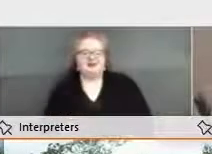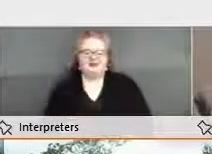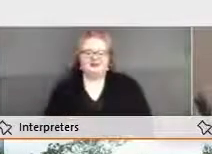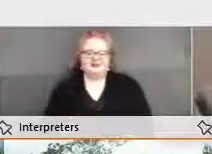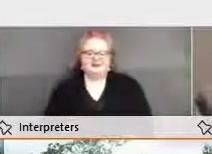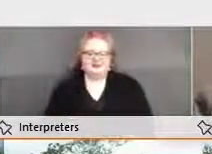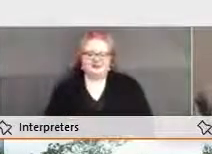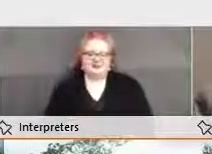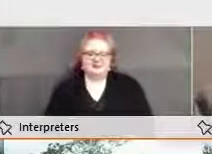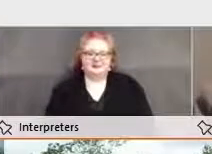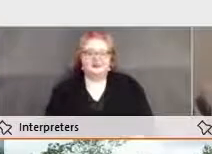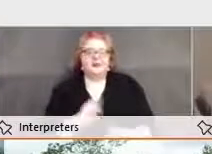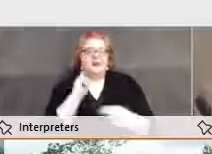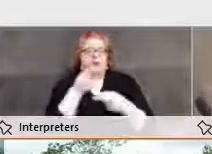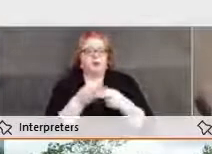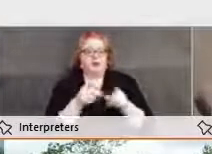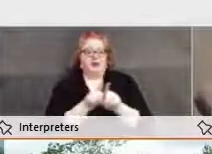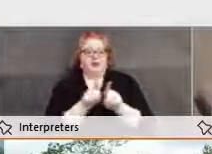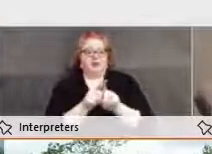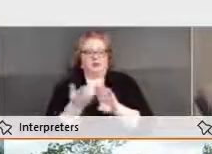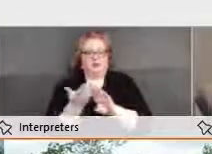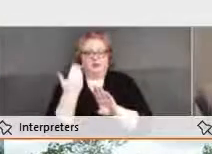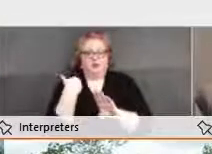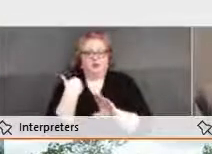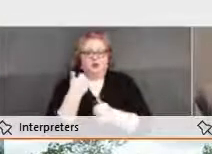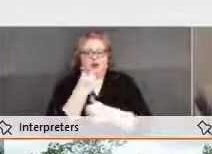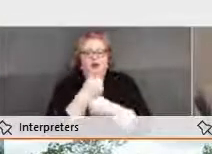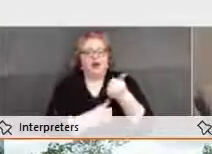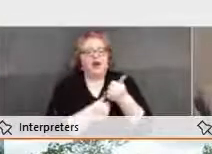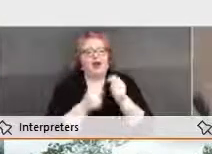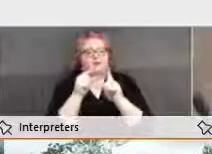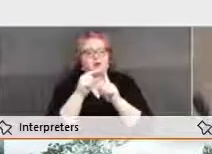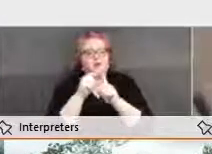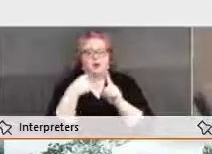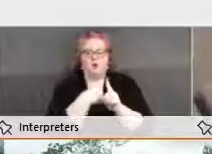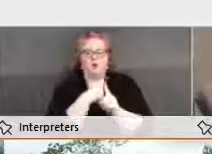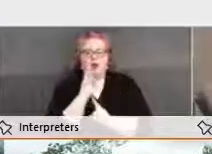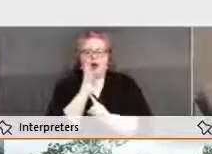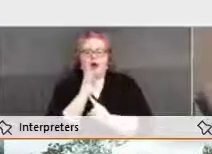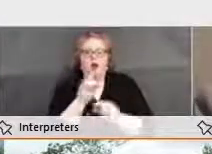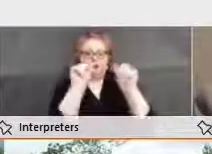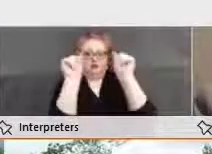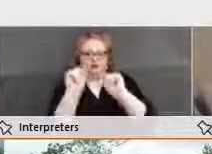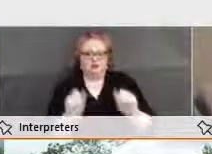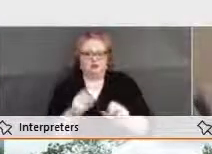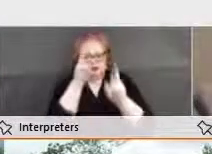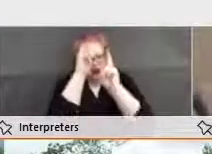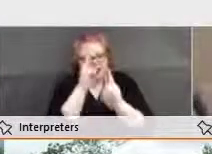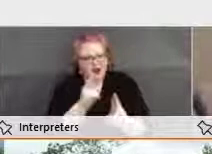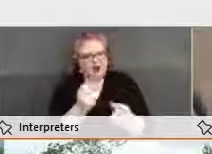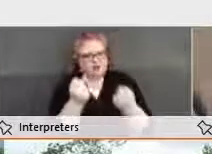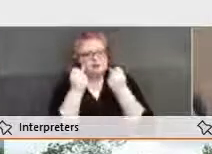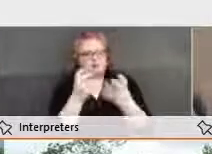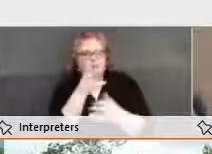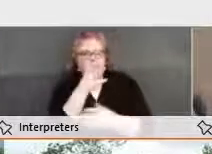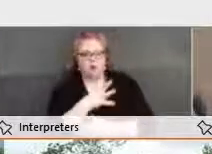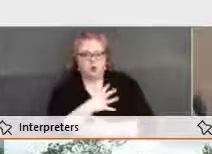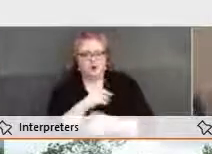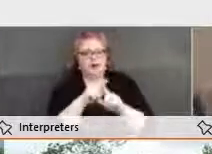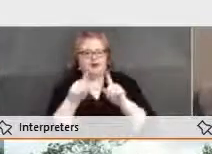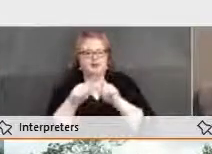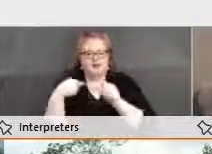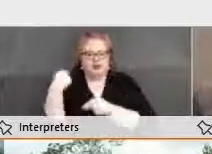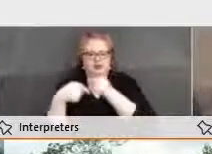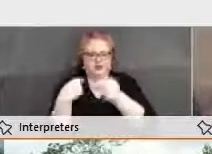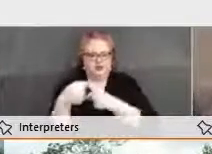As mentioned before, the Every Word We Utter sculpture pays tribute to several generations of women's suffrage leaders. In addition to the